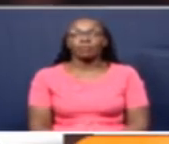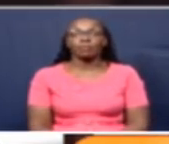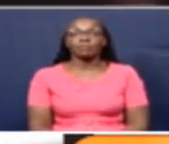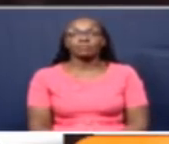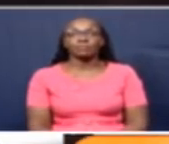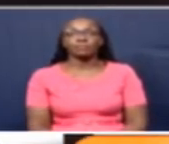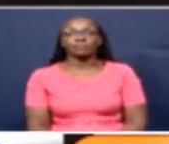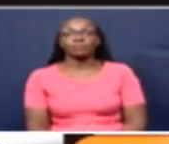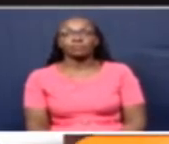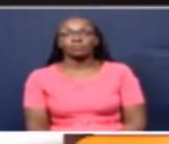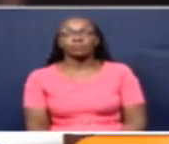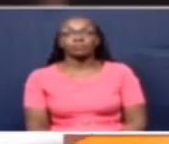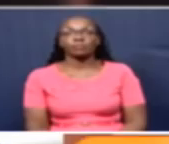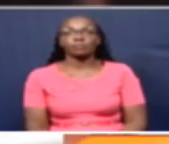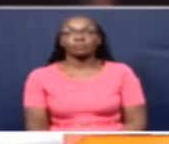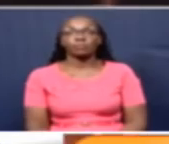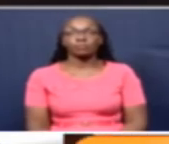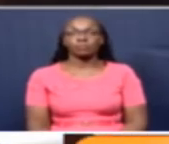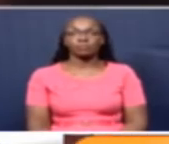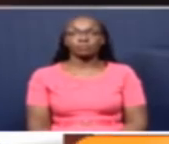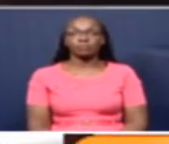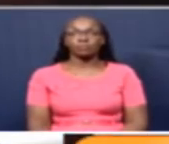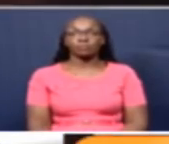I tell you.